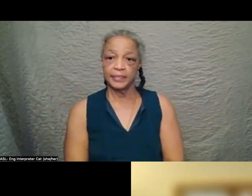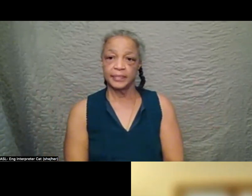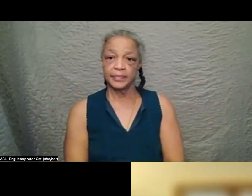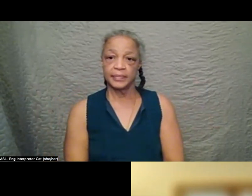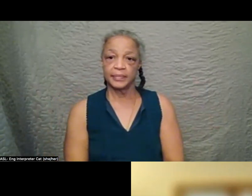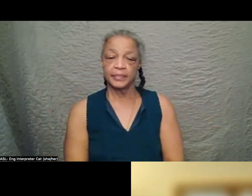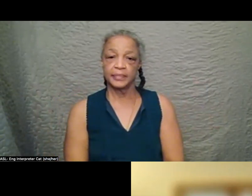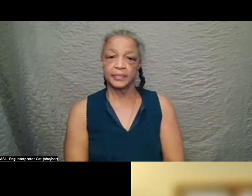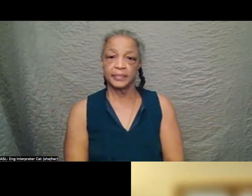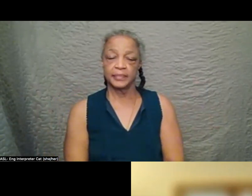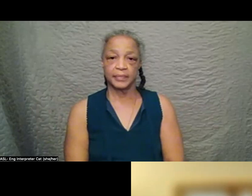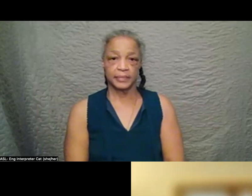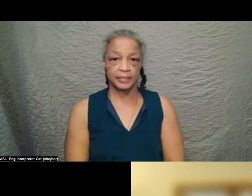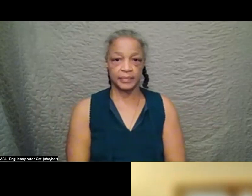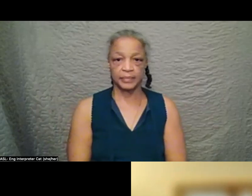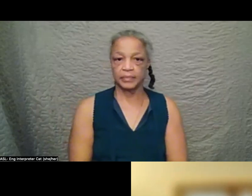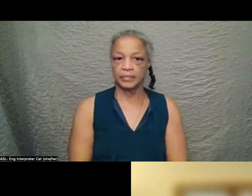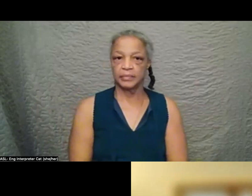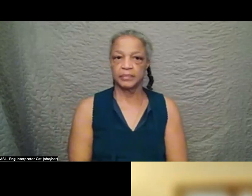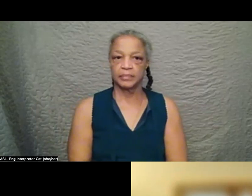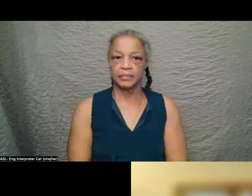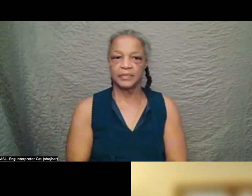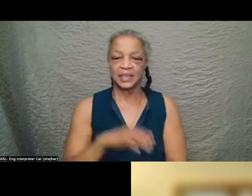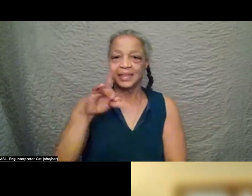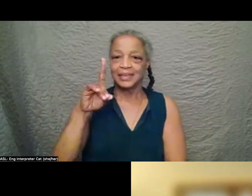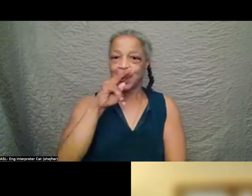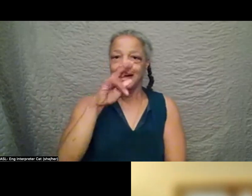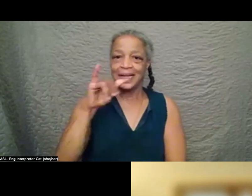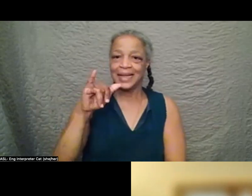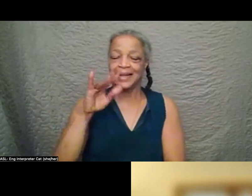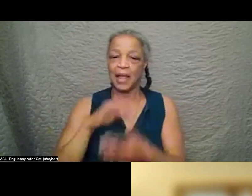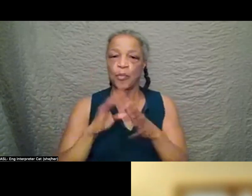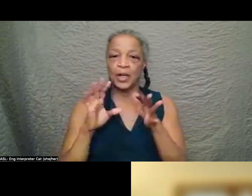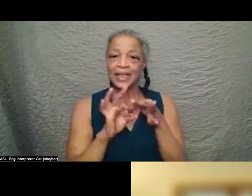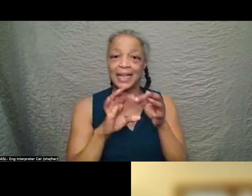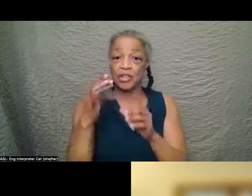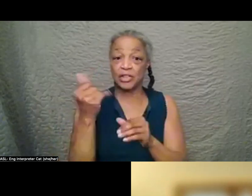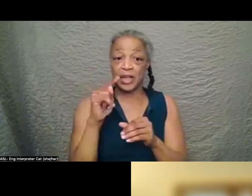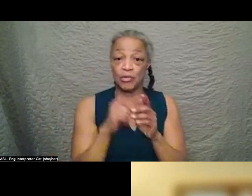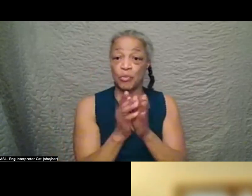Yeah, and I'll just drop the link also to the book I mentioned. And then also,